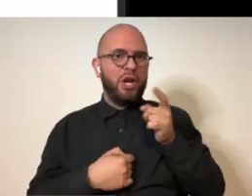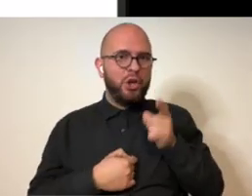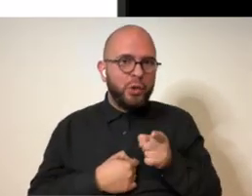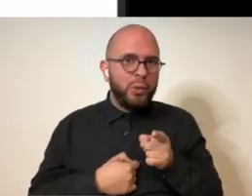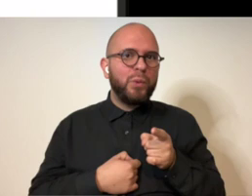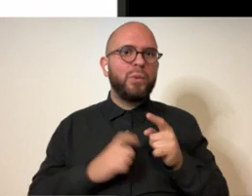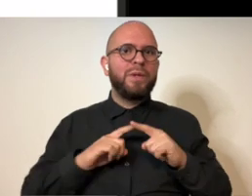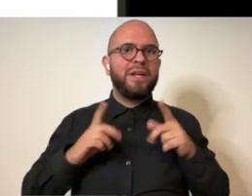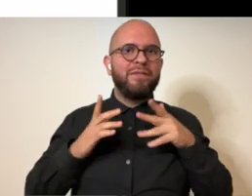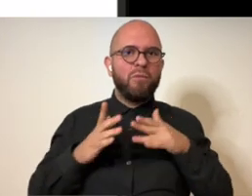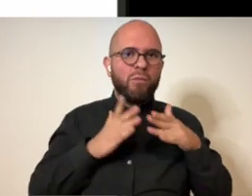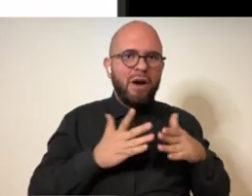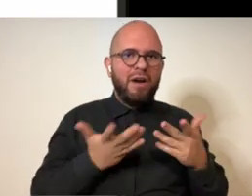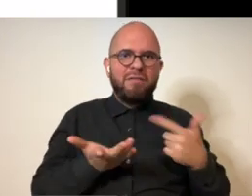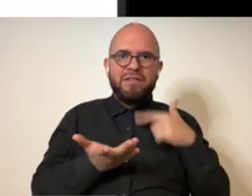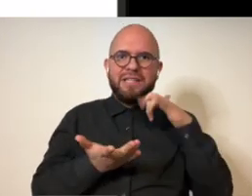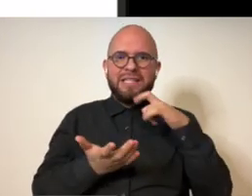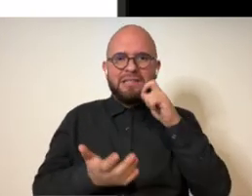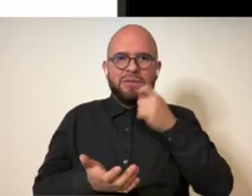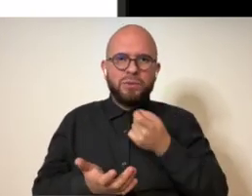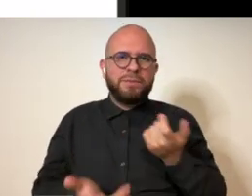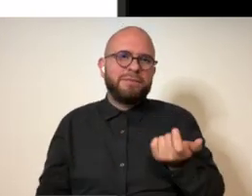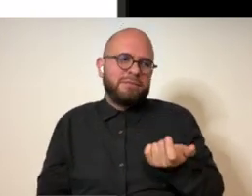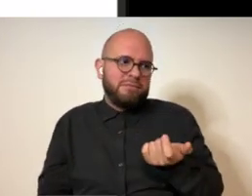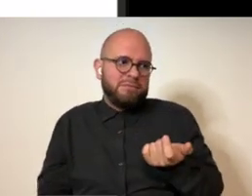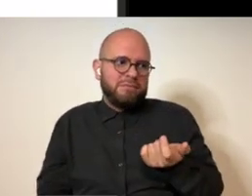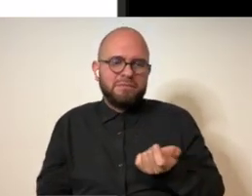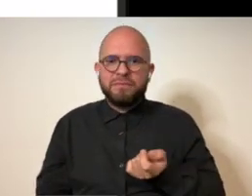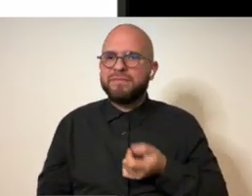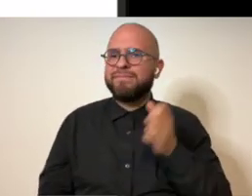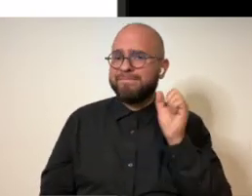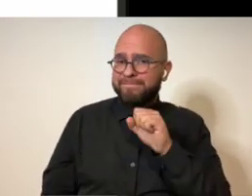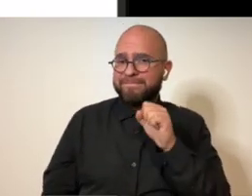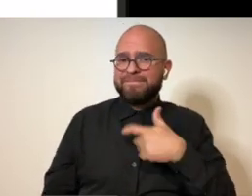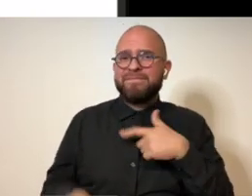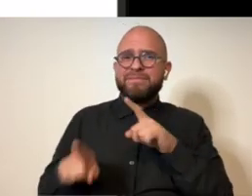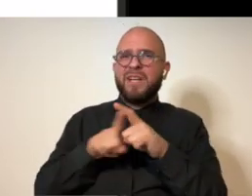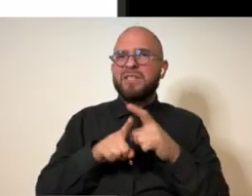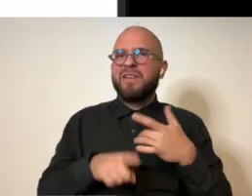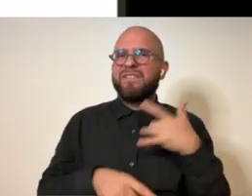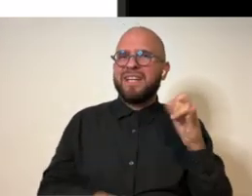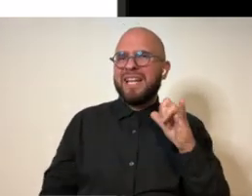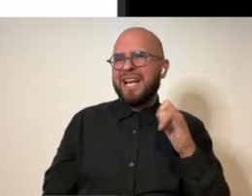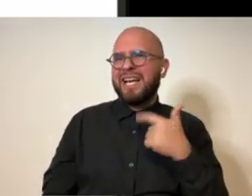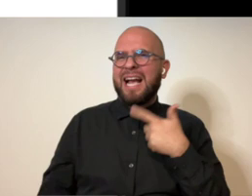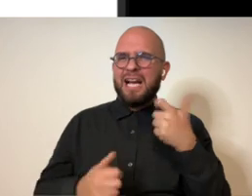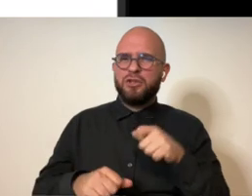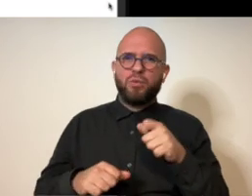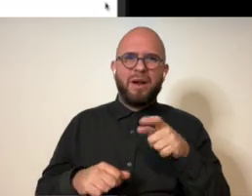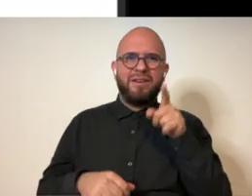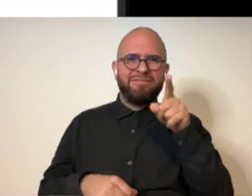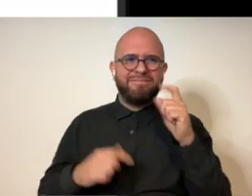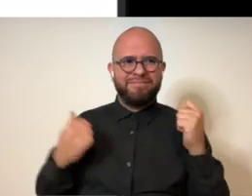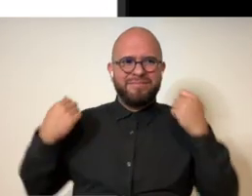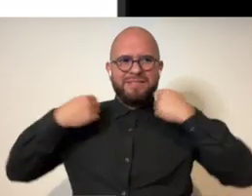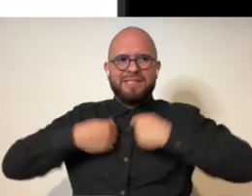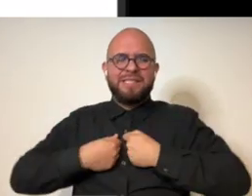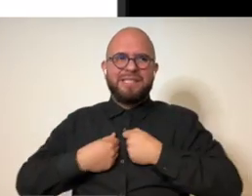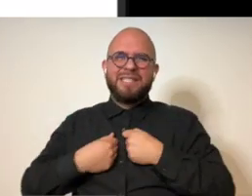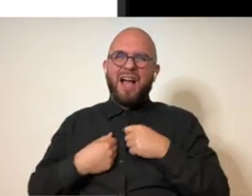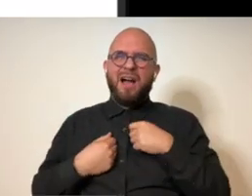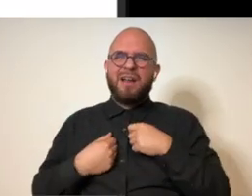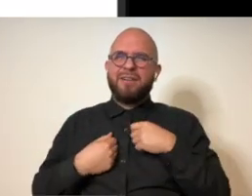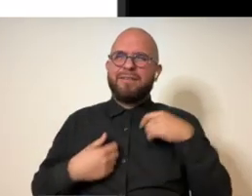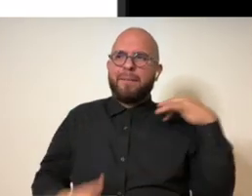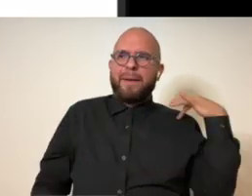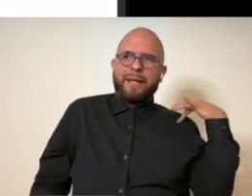is, it's a statement about the coat and it's also a statement about you in a different way, which is kind of a neat thing to do. I also